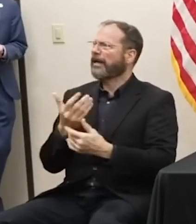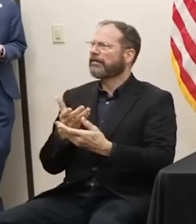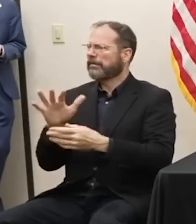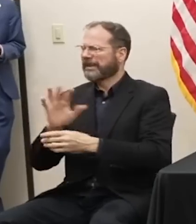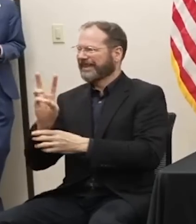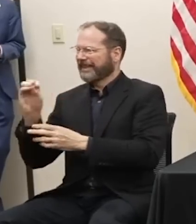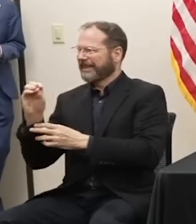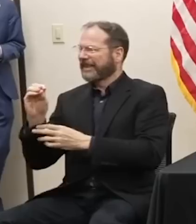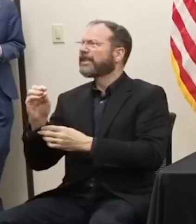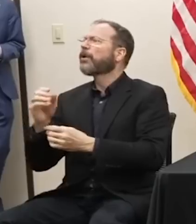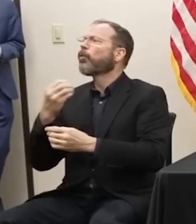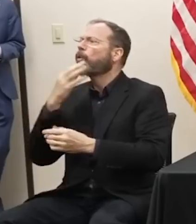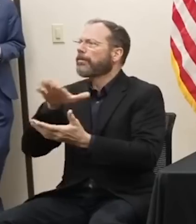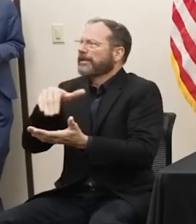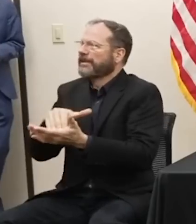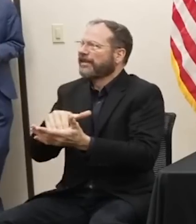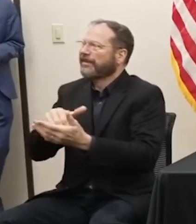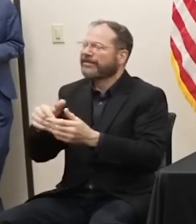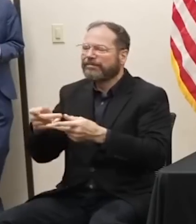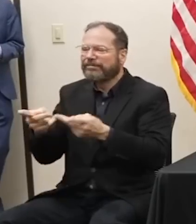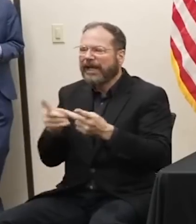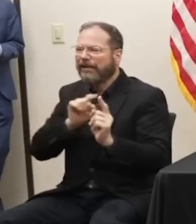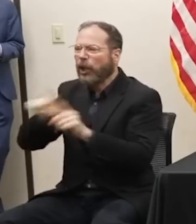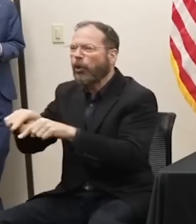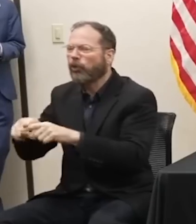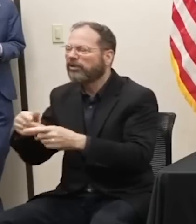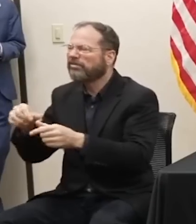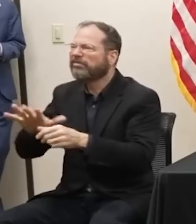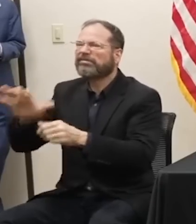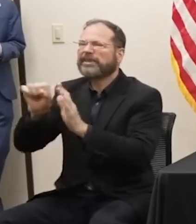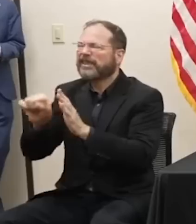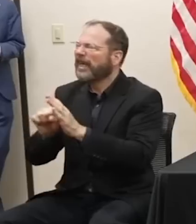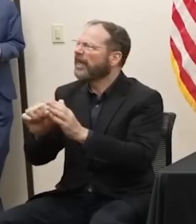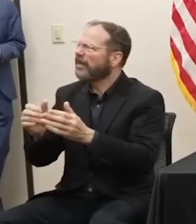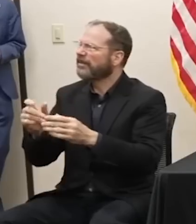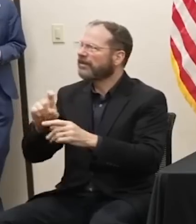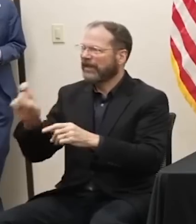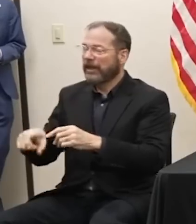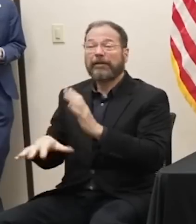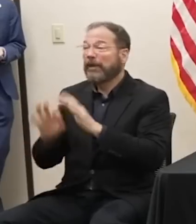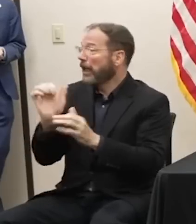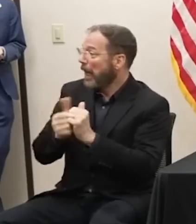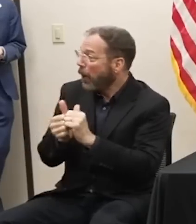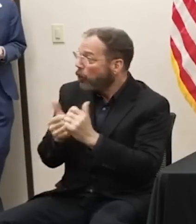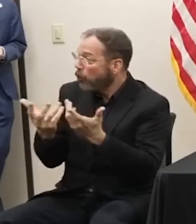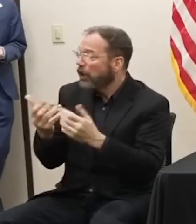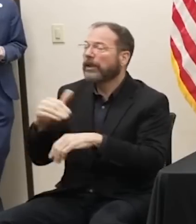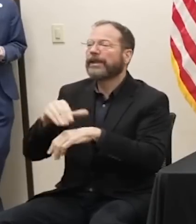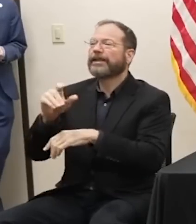centers have been opened by local officials across the state. These warming center locations can be found